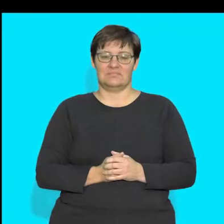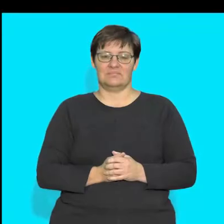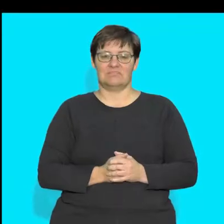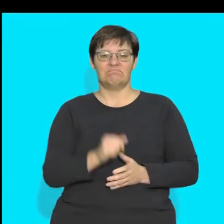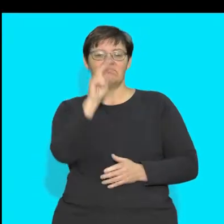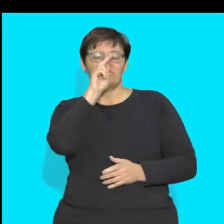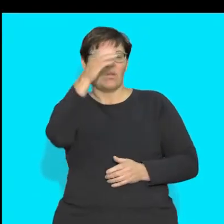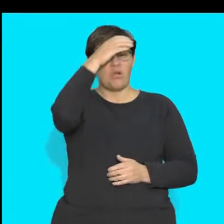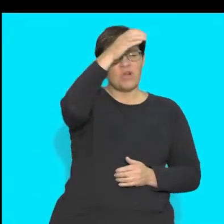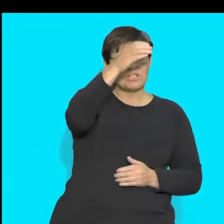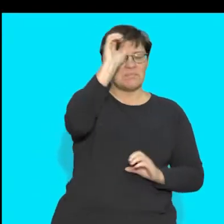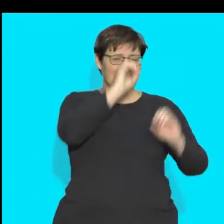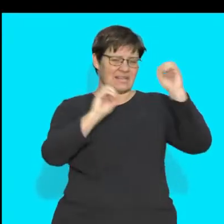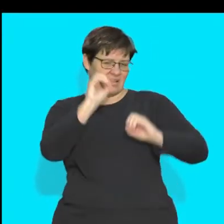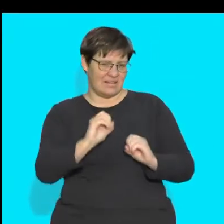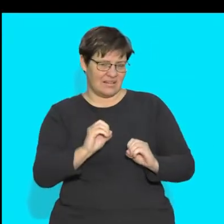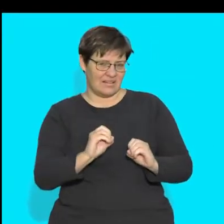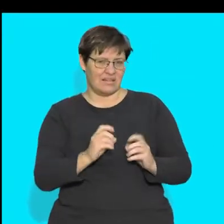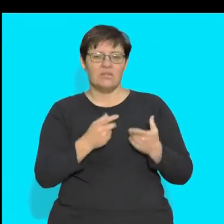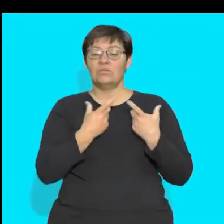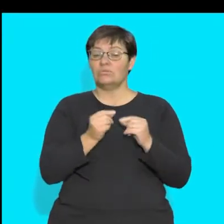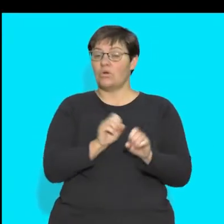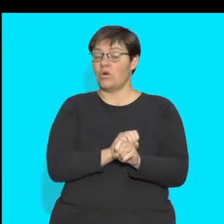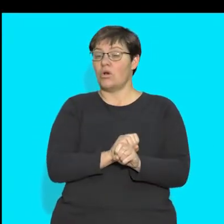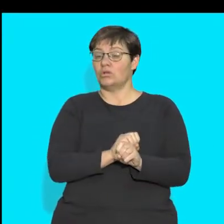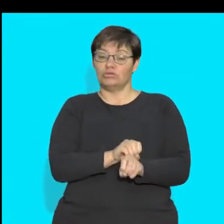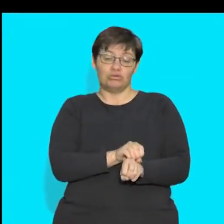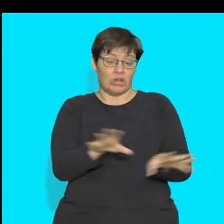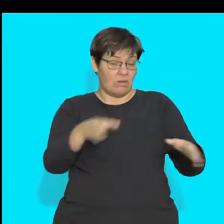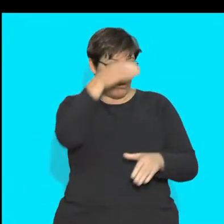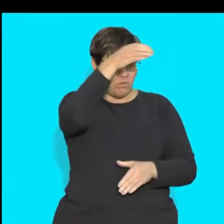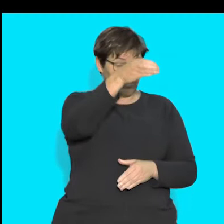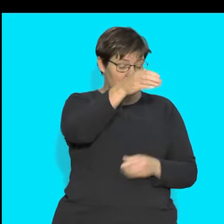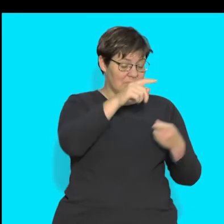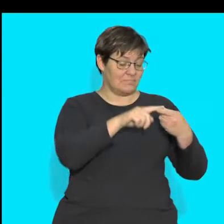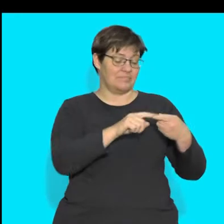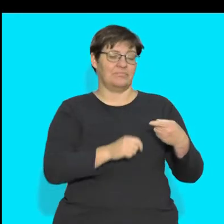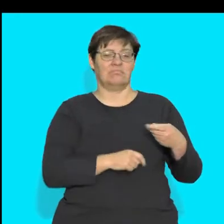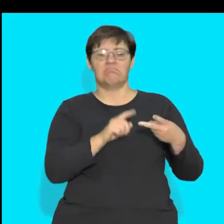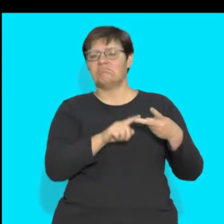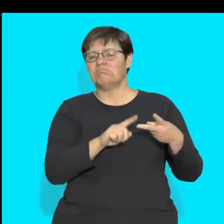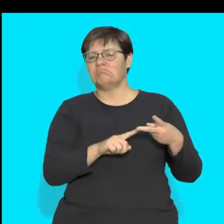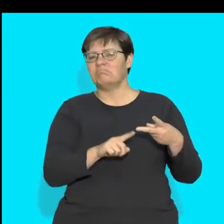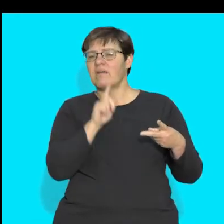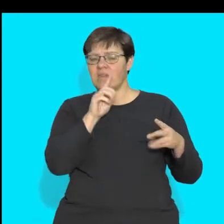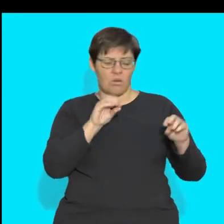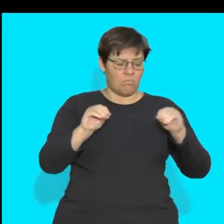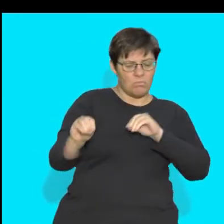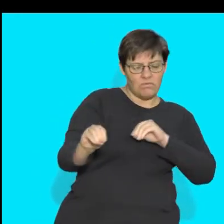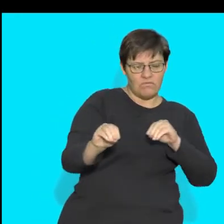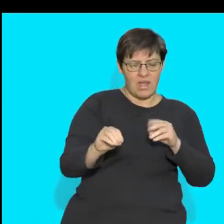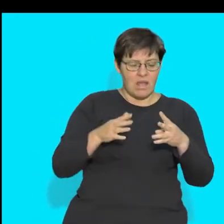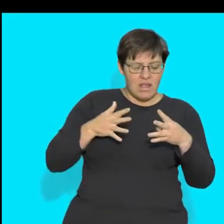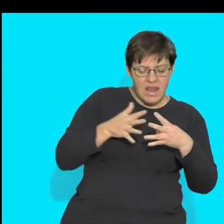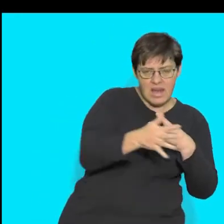Now, when we look at this concept of the cell, we're going to do the general concept. We're also going to look how things move